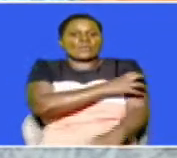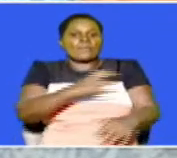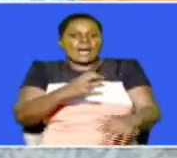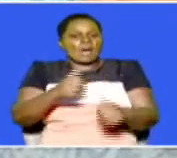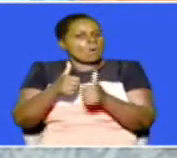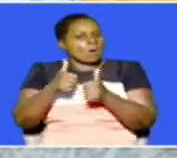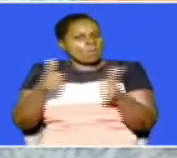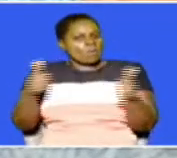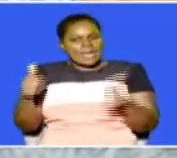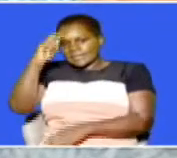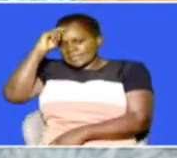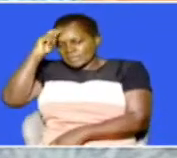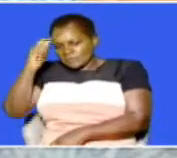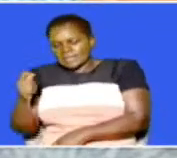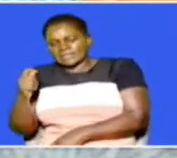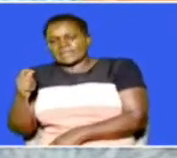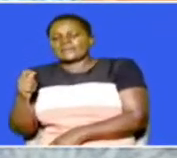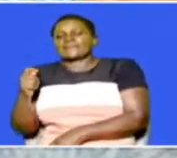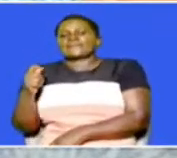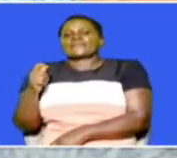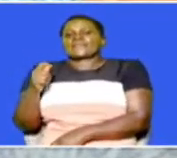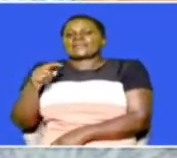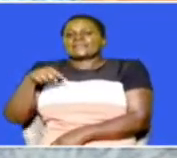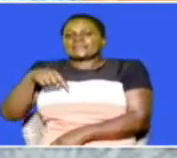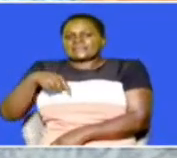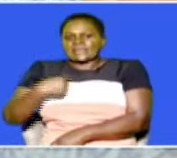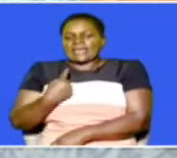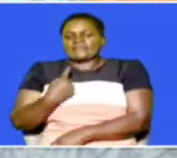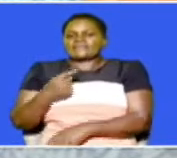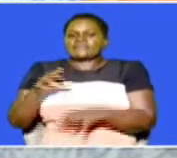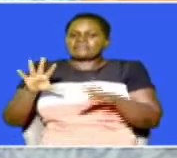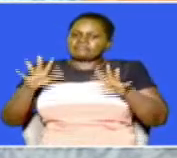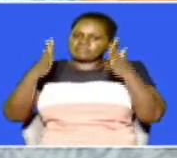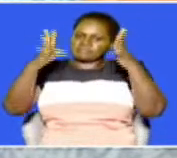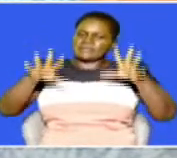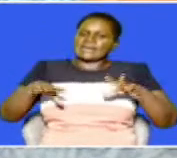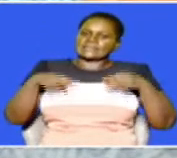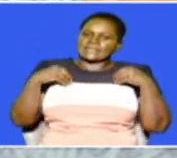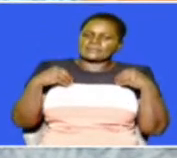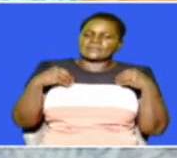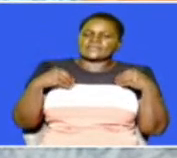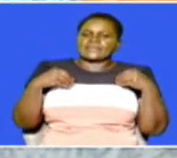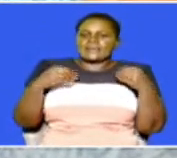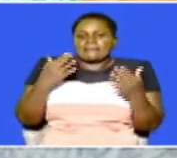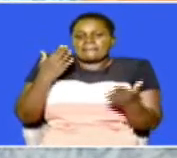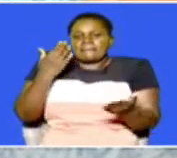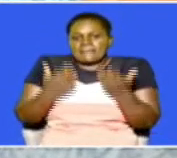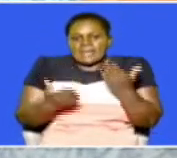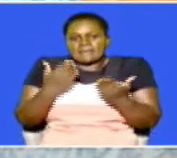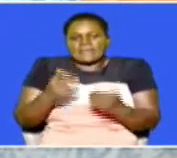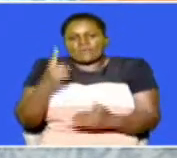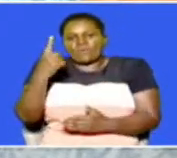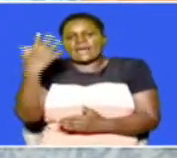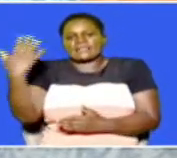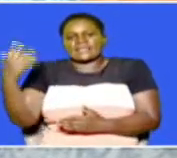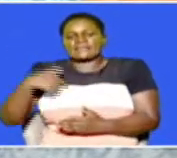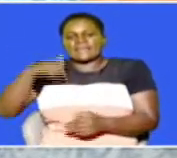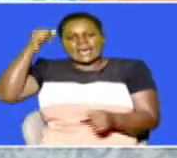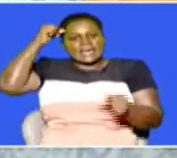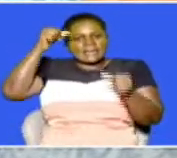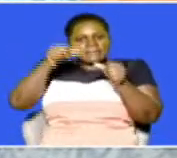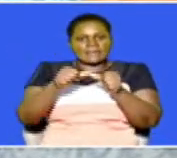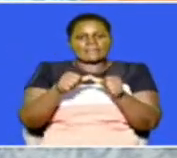was respected. And so we take credit for this. And perhaps one of the things that I